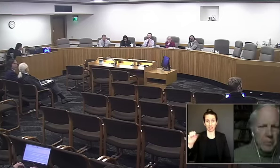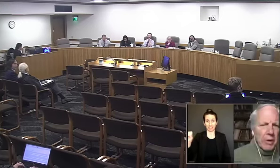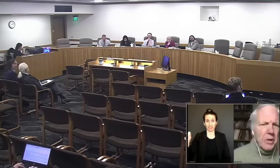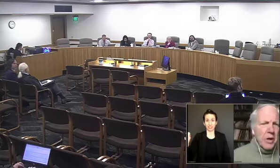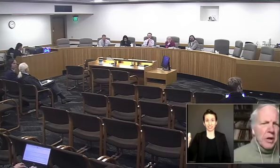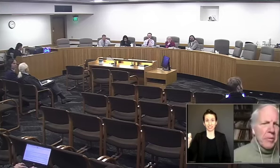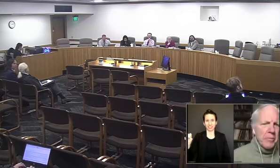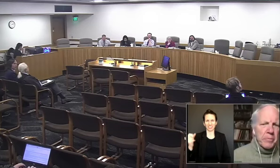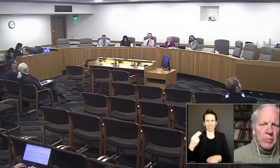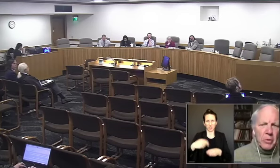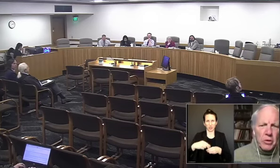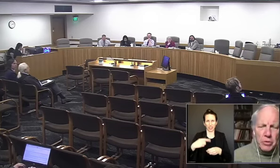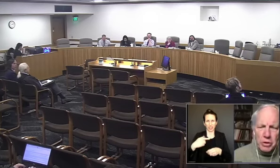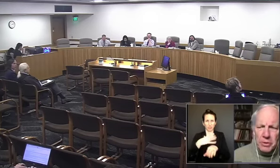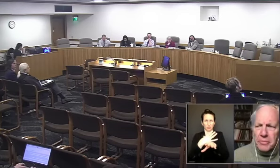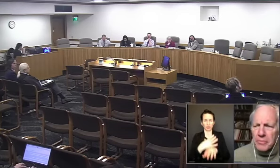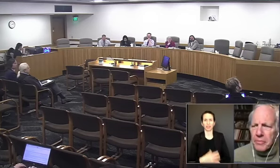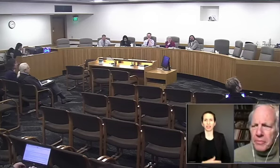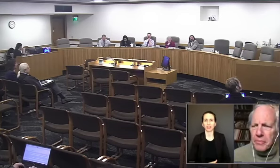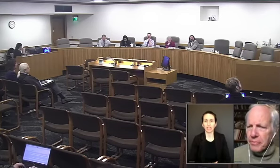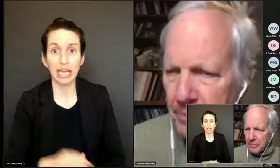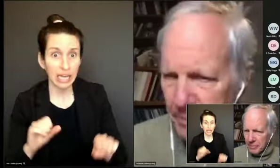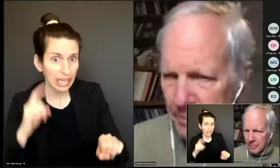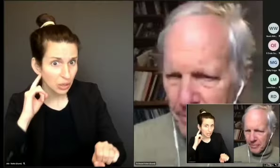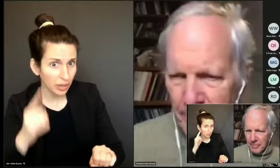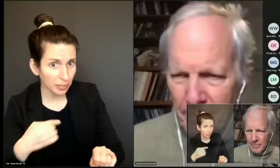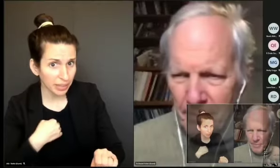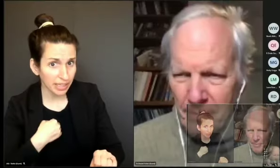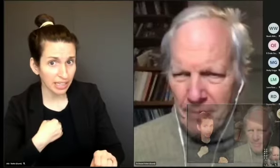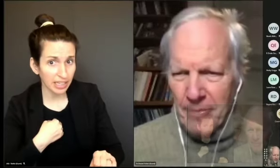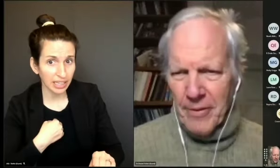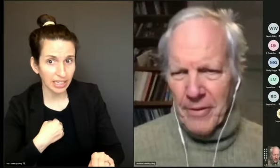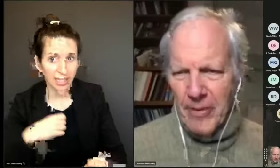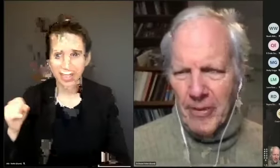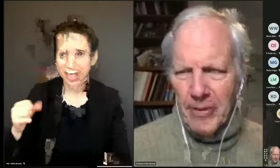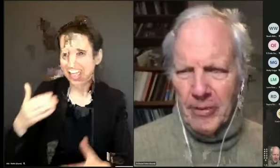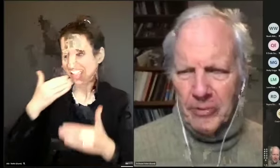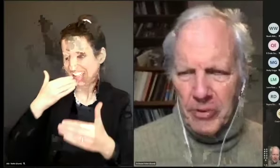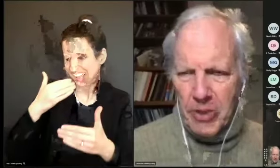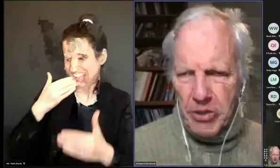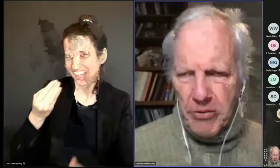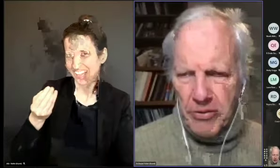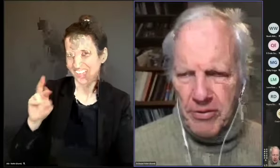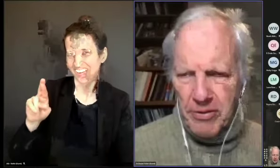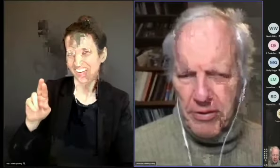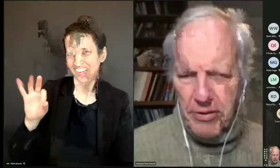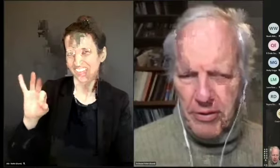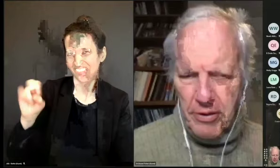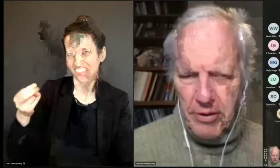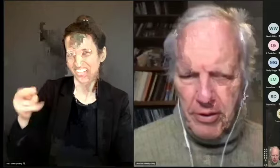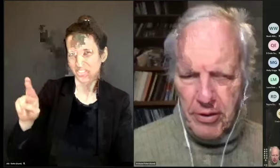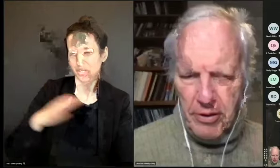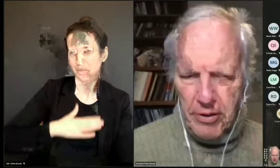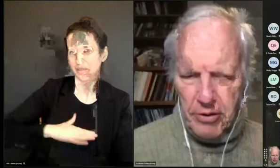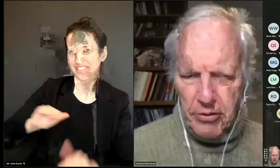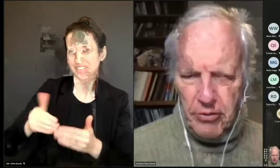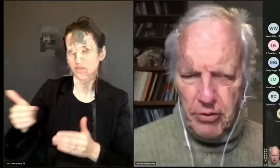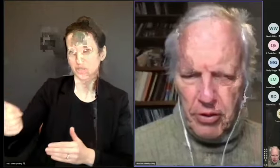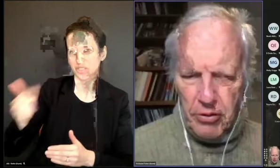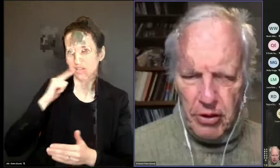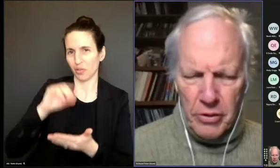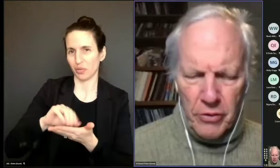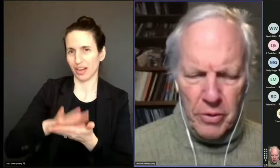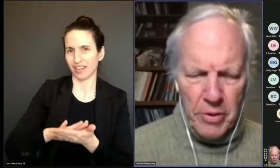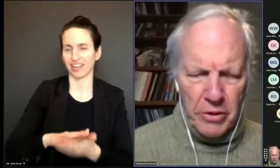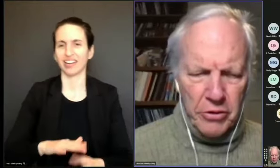Okay. Can you hear me? Yes, thank you, Dr. Fisher. Welcome. If you would introduce yourself for the record.